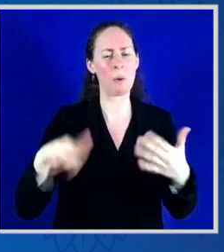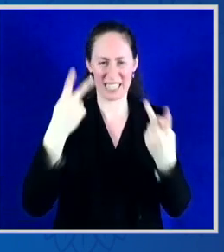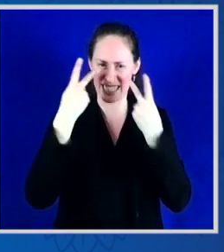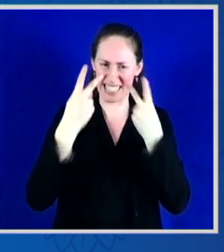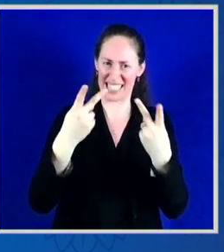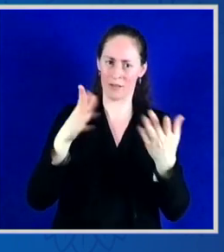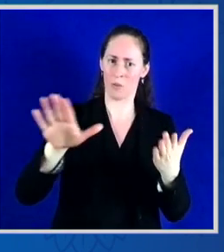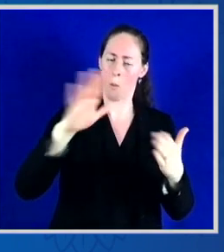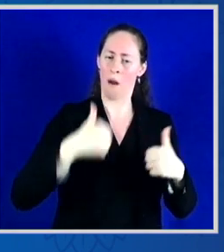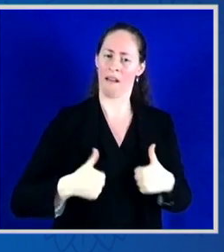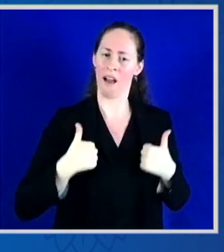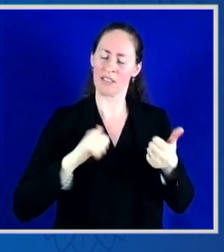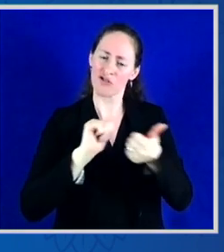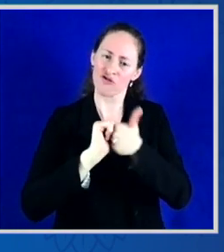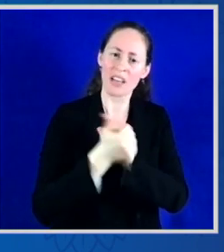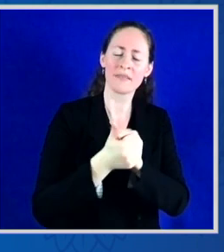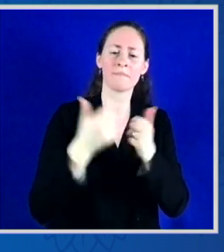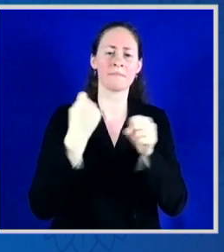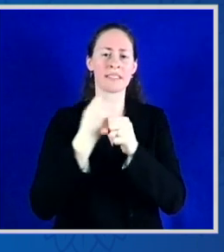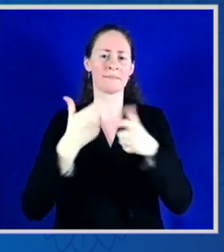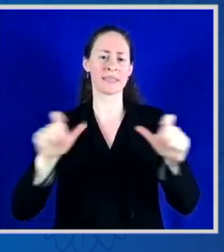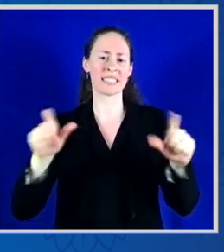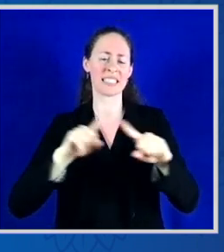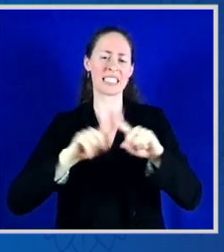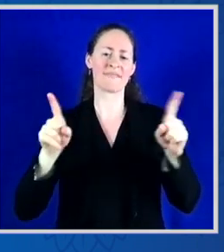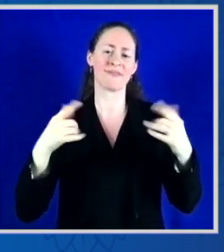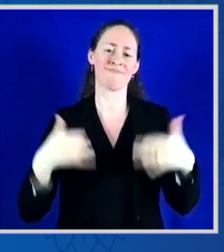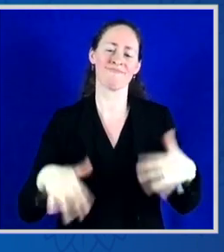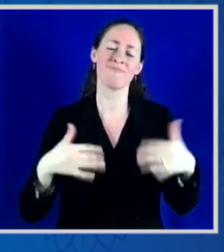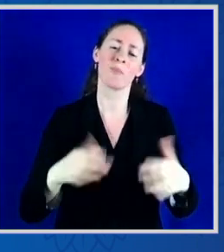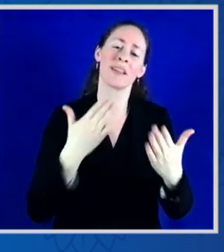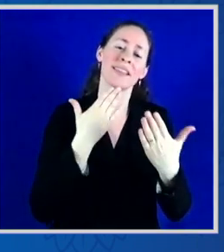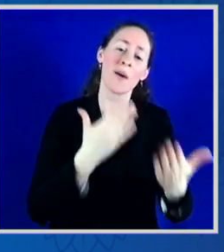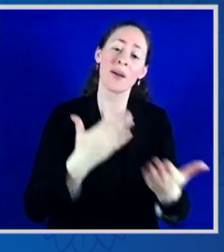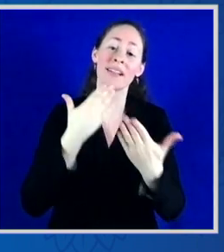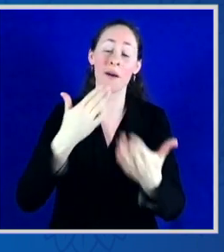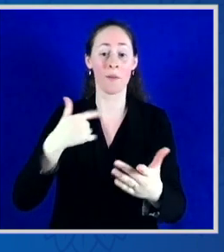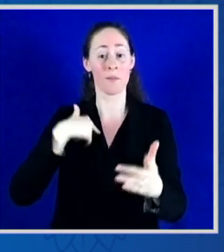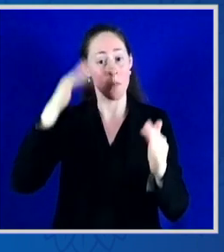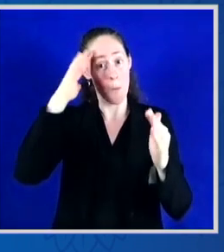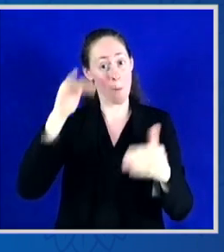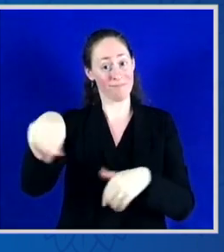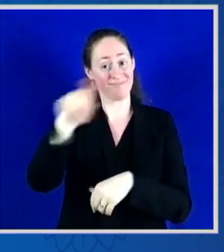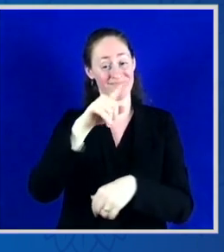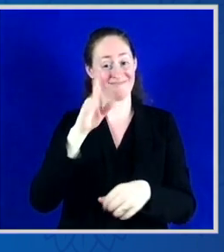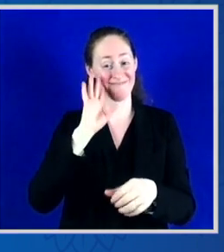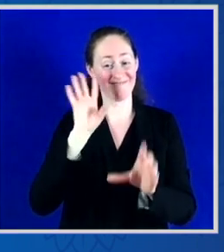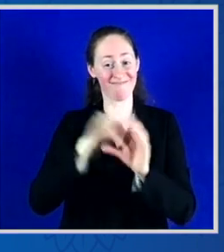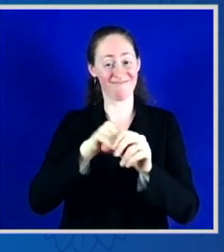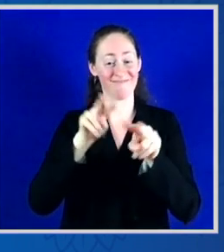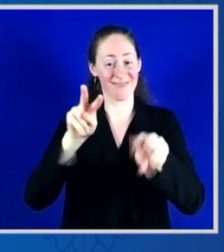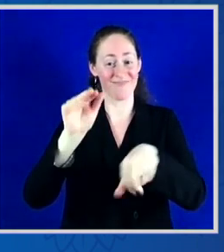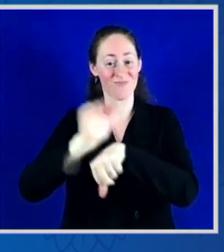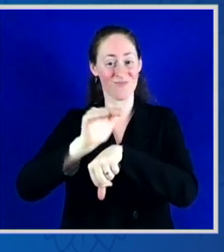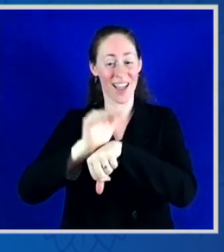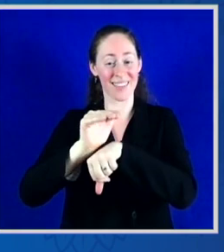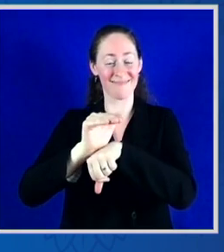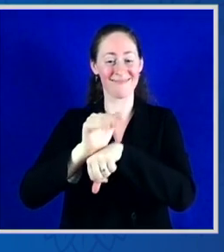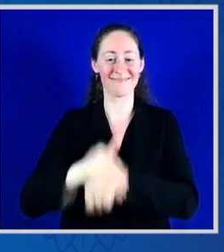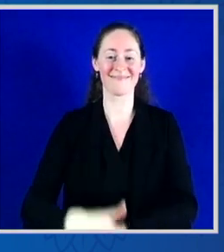difference in. So we want to thank you. We hope you watch the speech tonight, the joint address, and you can catch